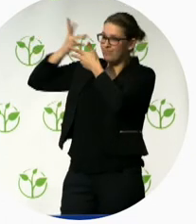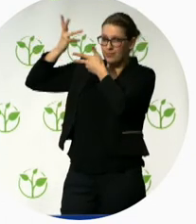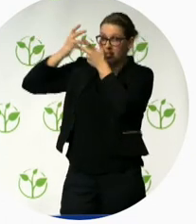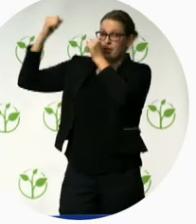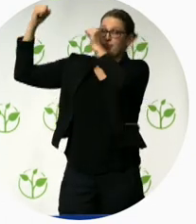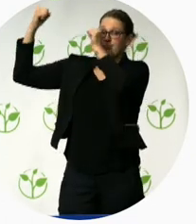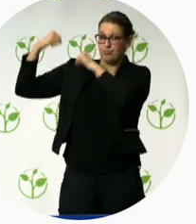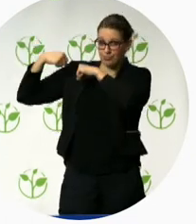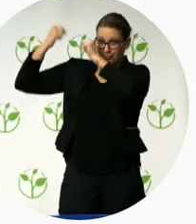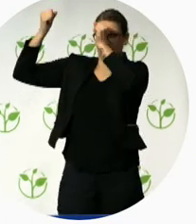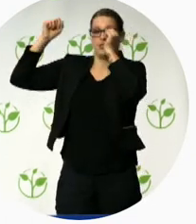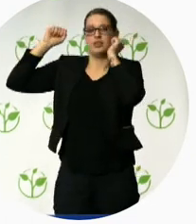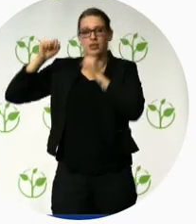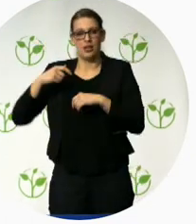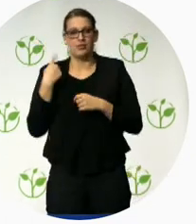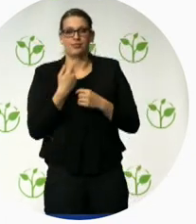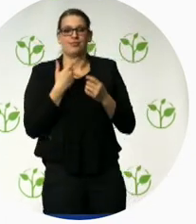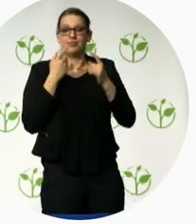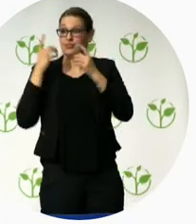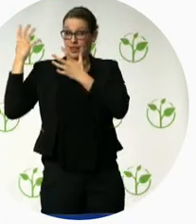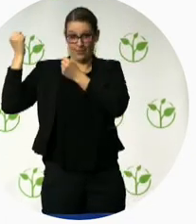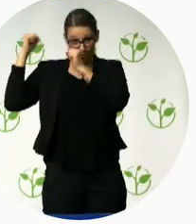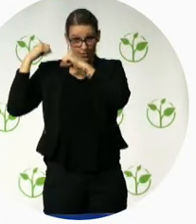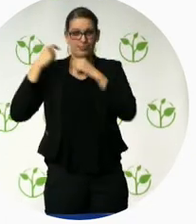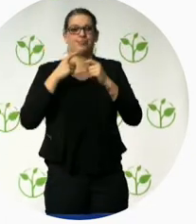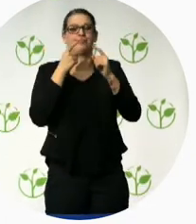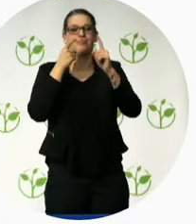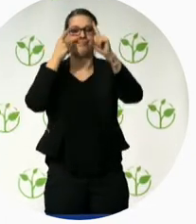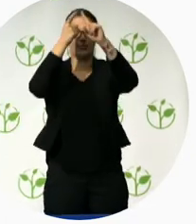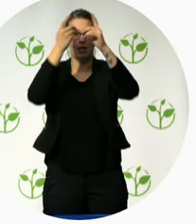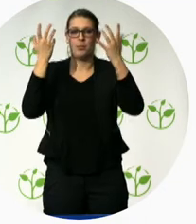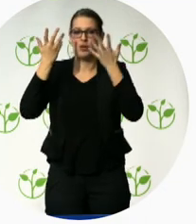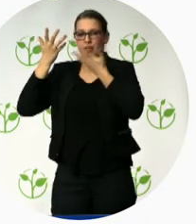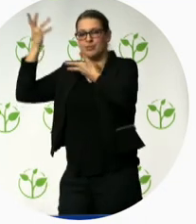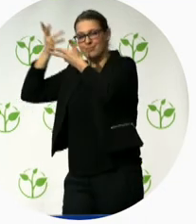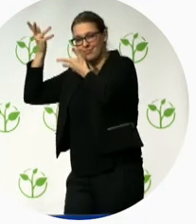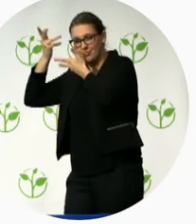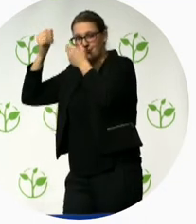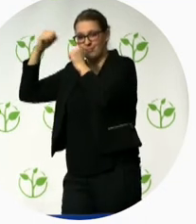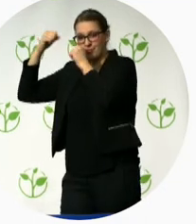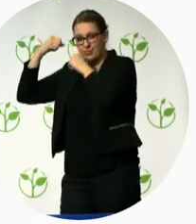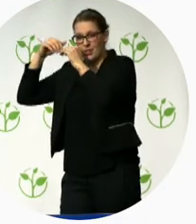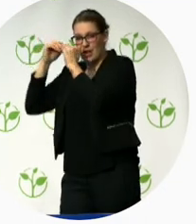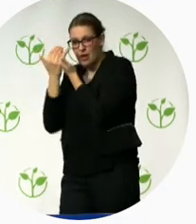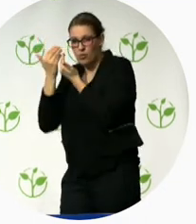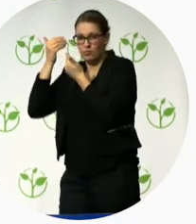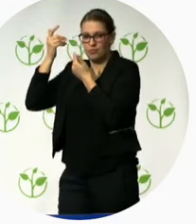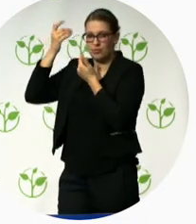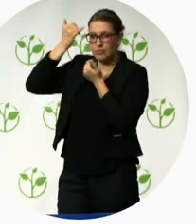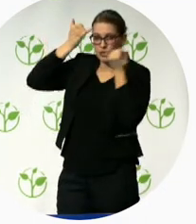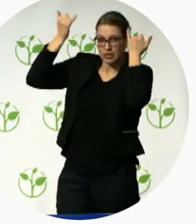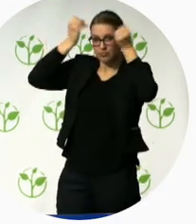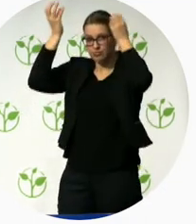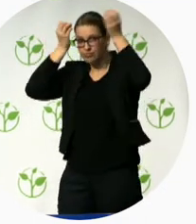council to sit together and to discuss. And then once they endorse the idea, that includes, as I said,